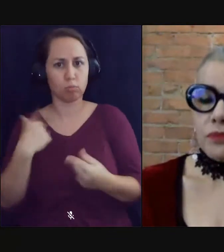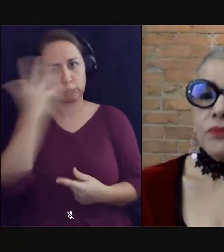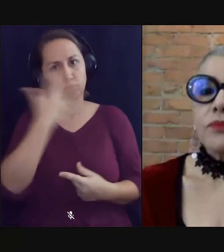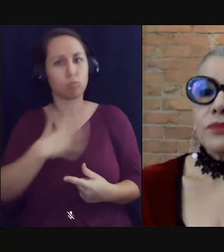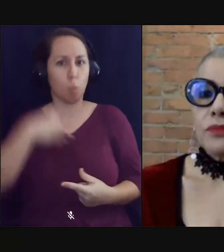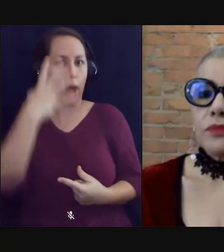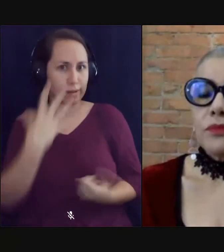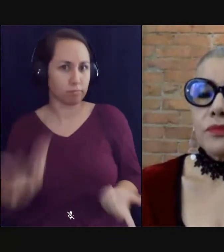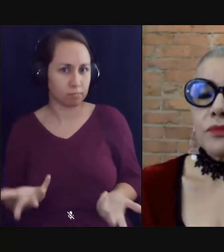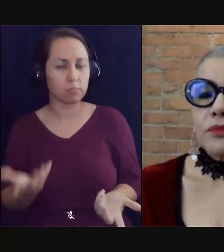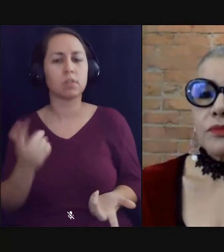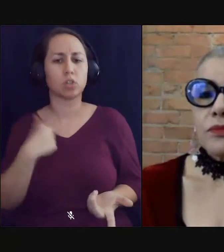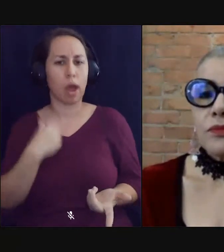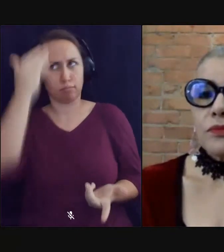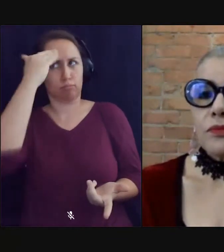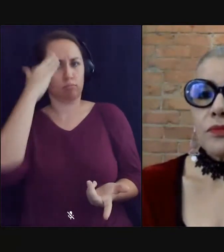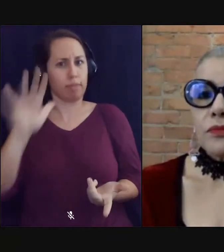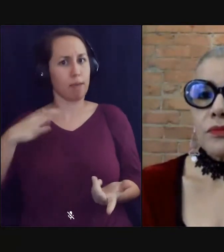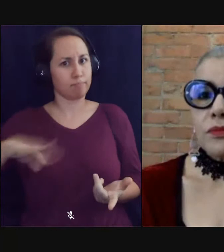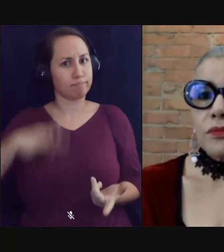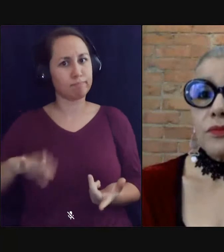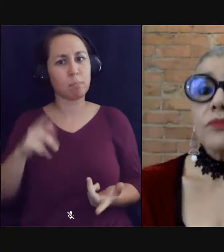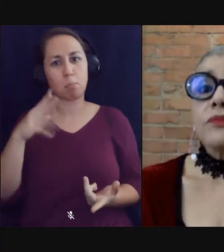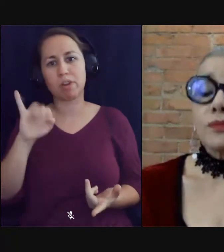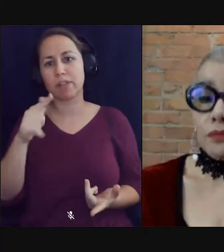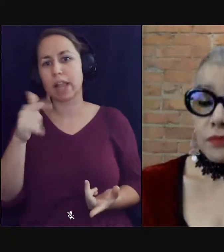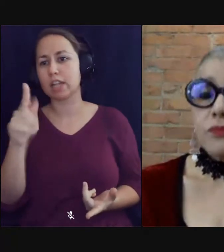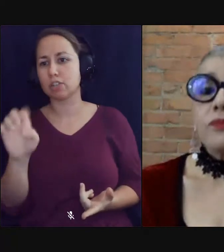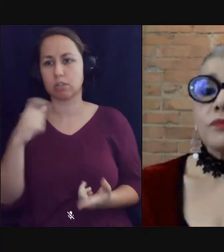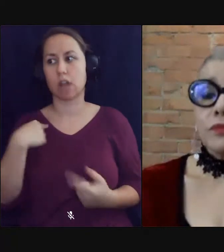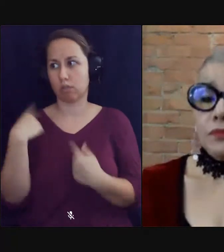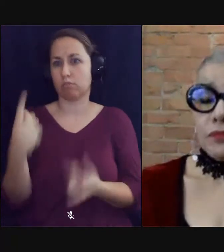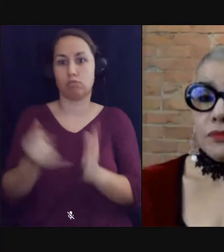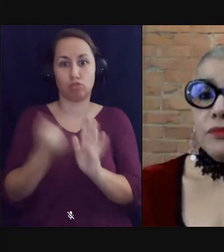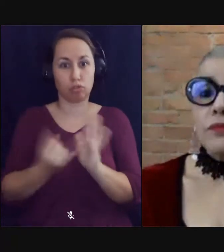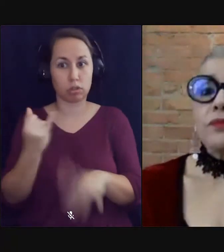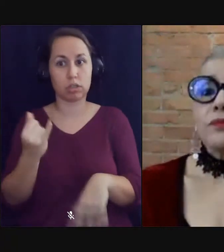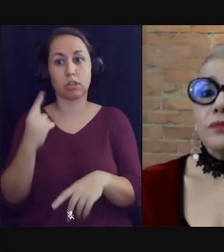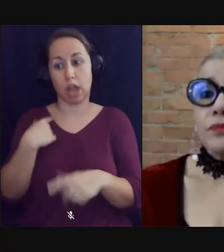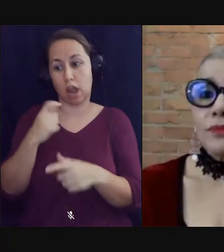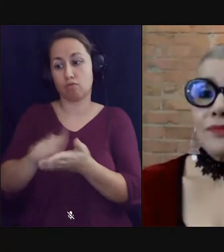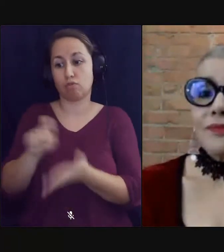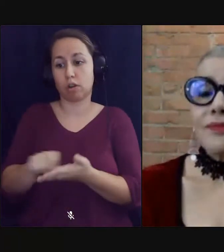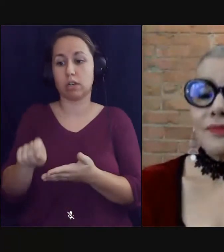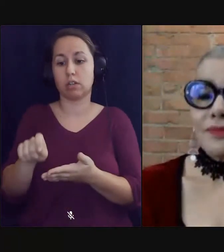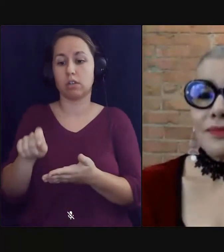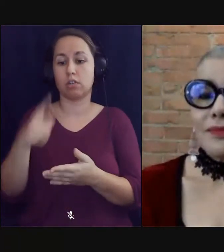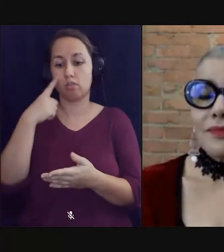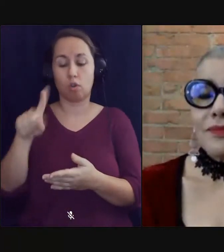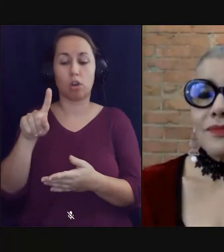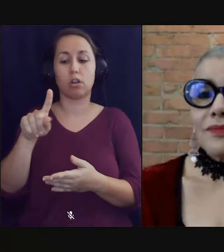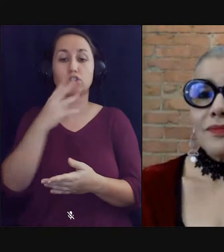that when I first began my career in journalism in 2013, working at the Jewish telegraphic agency